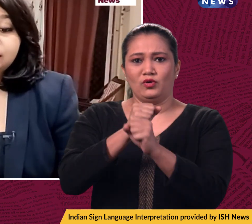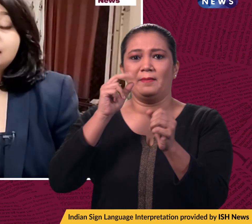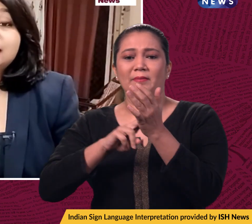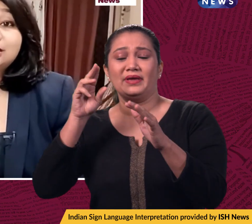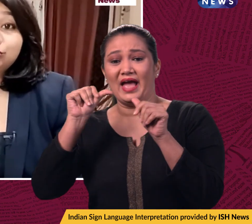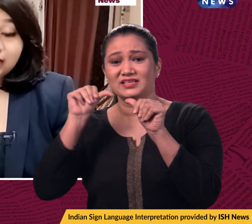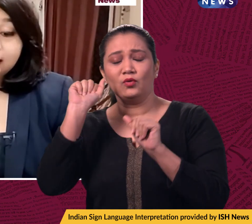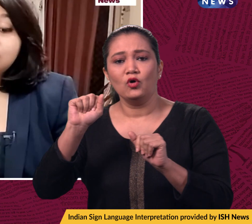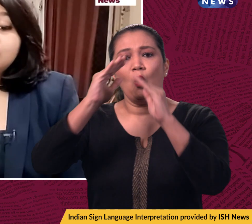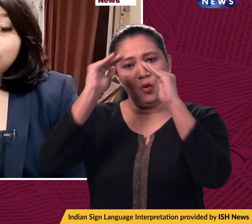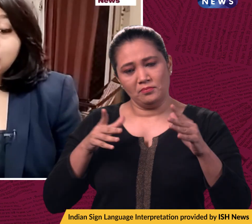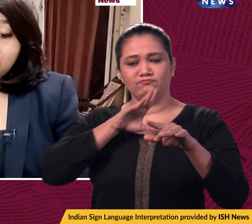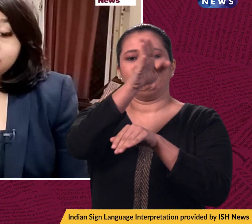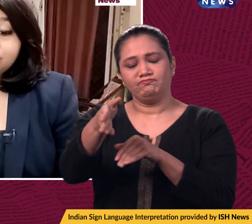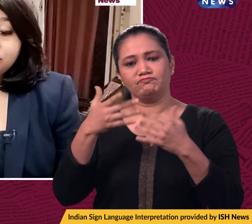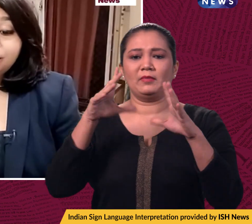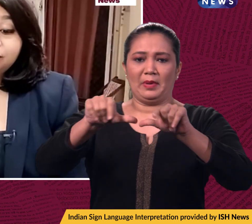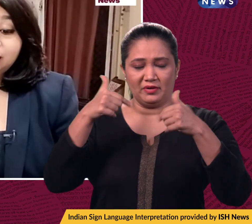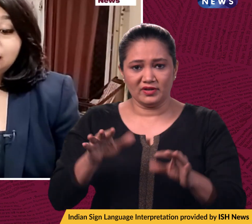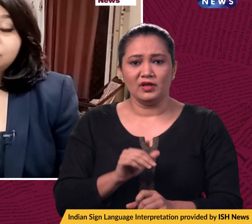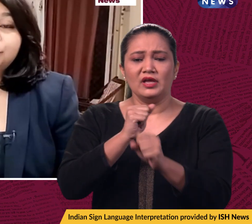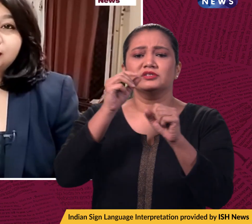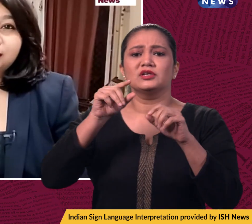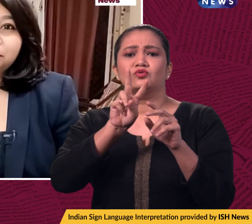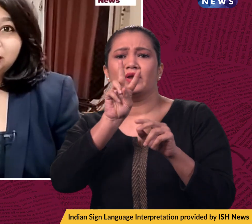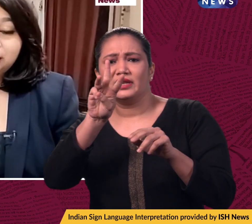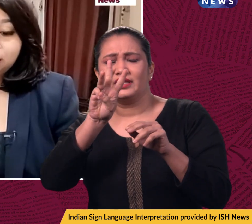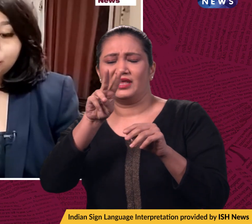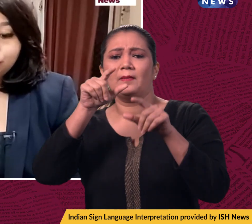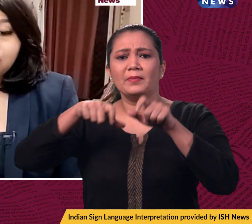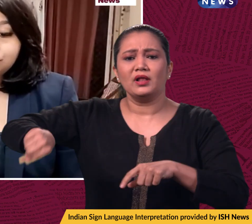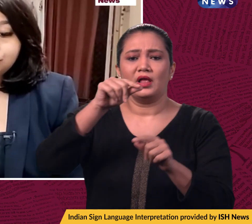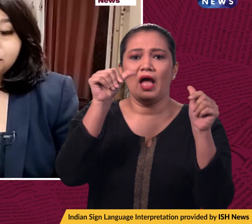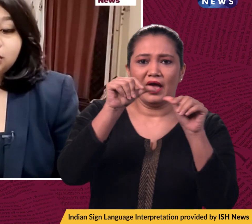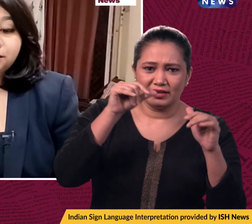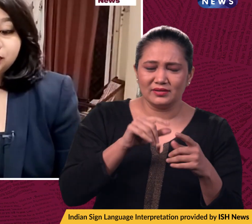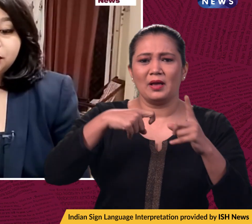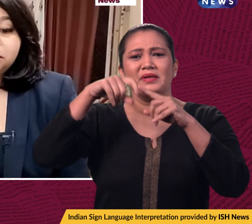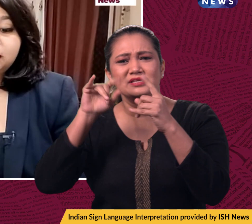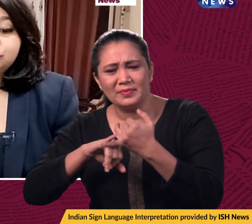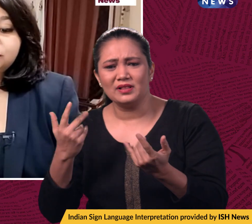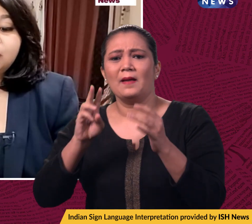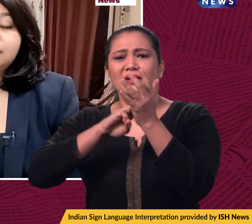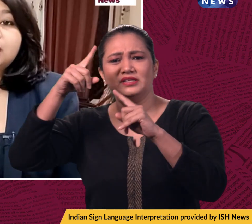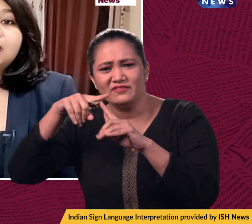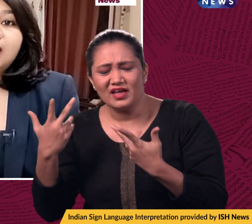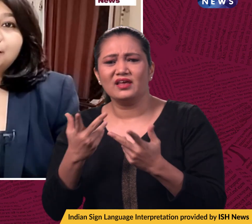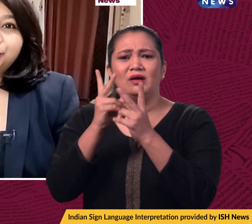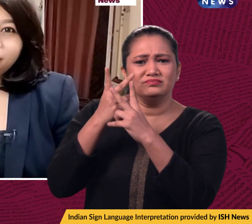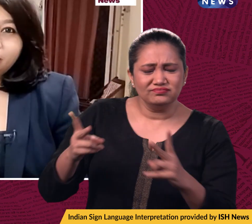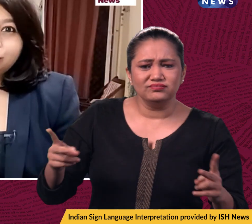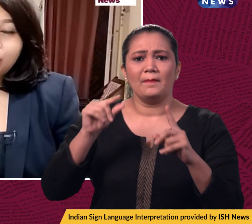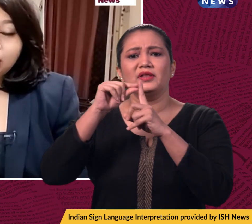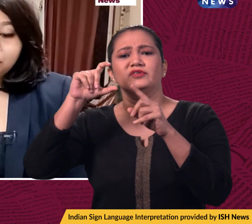Azad's residence in New Delhi. Now, among the G23 leaders present at the meeting include Anand Sharma, Kapil Sibal, Manish Tiwari,